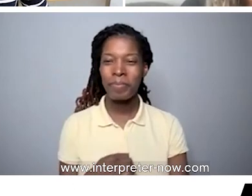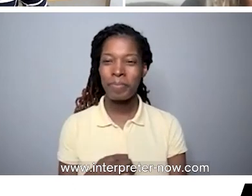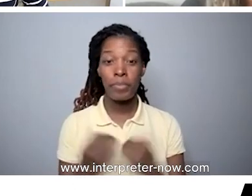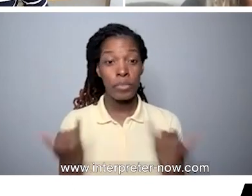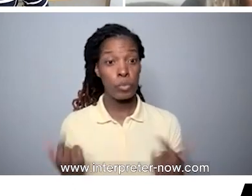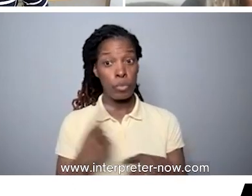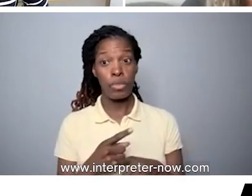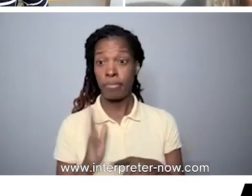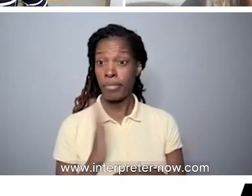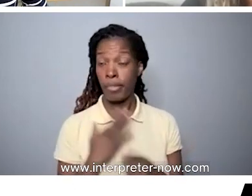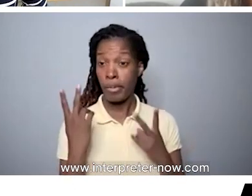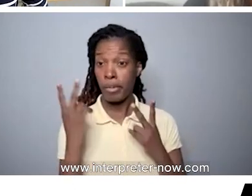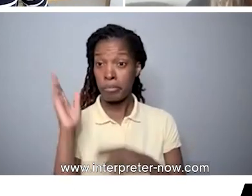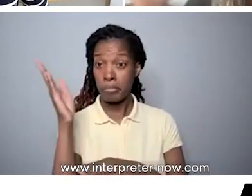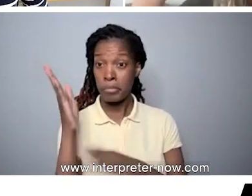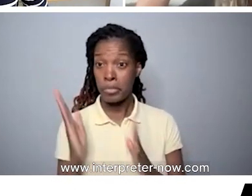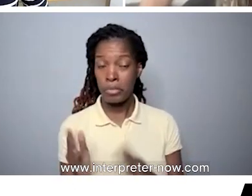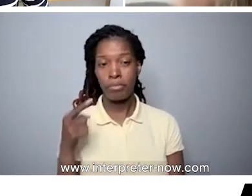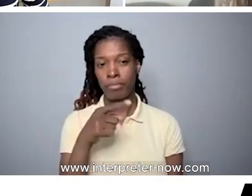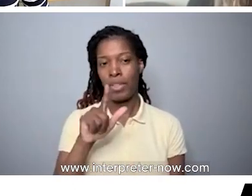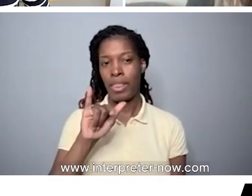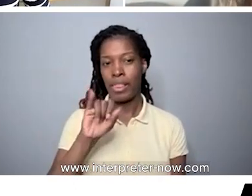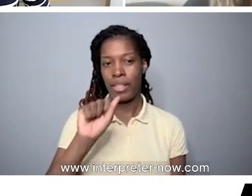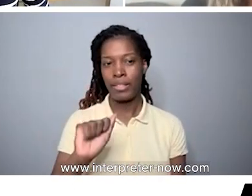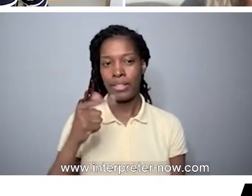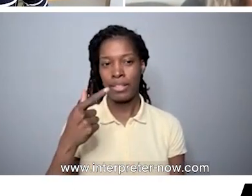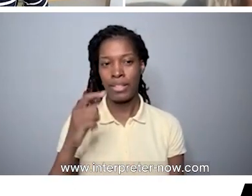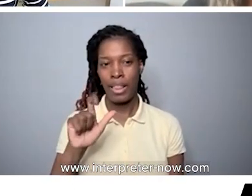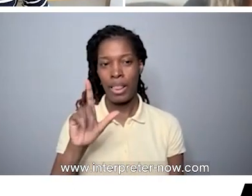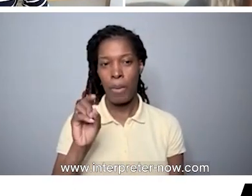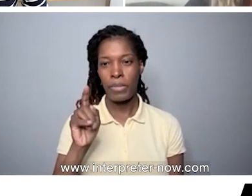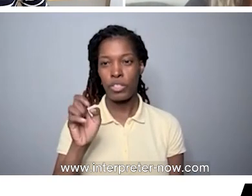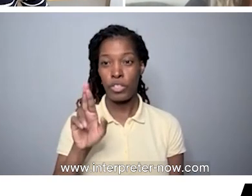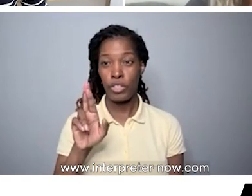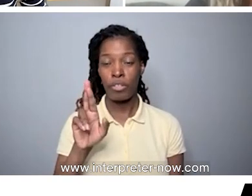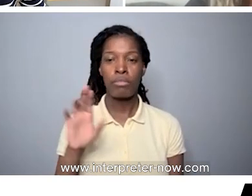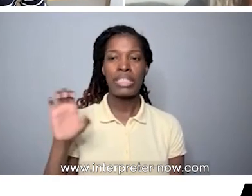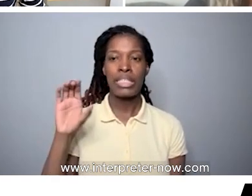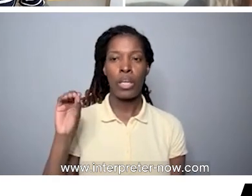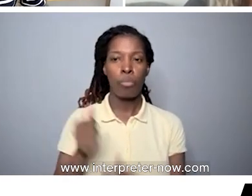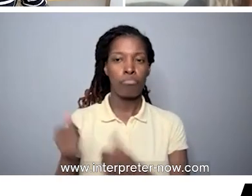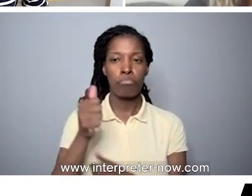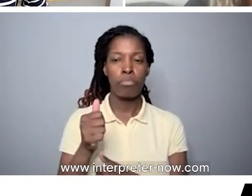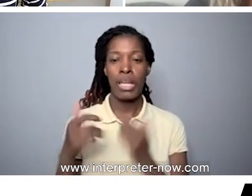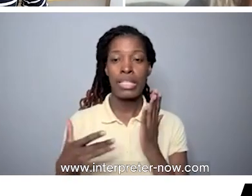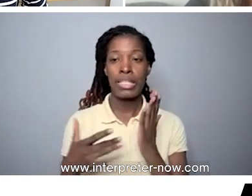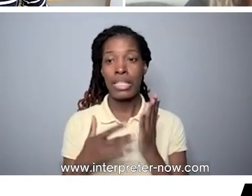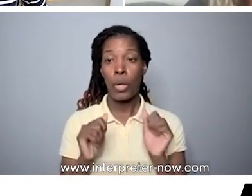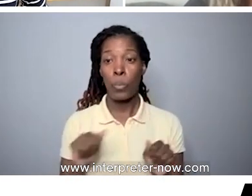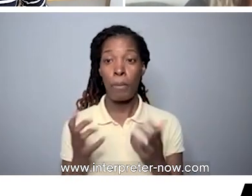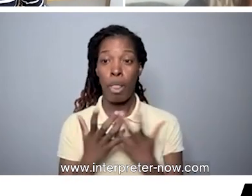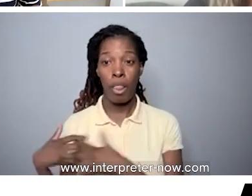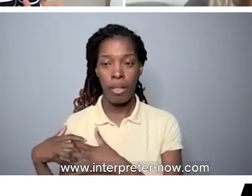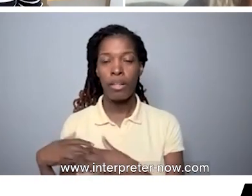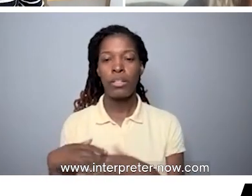guest is Lisa Gelobter, CEO at tEQuitable. We'll be talking today about interpersonal conflict in the